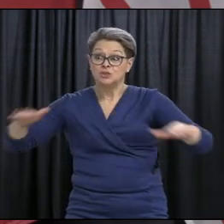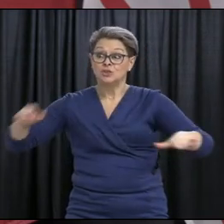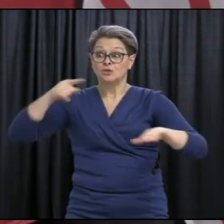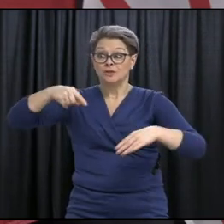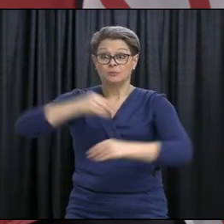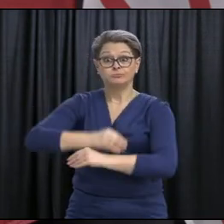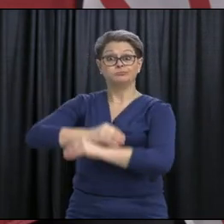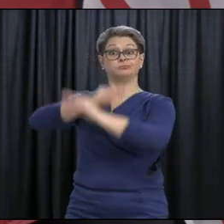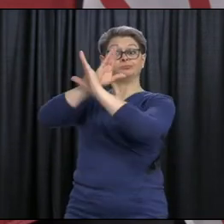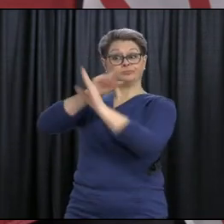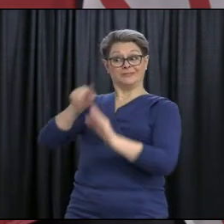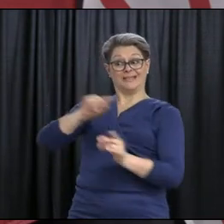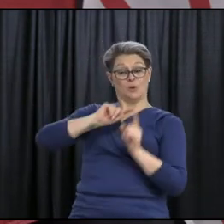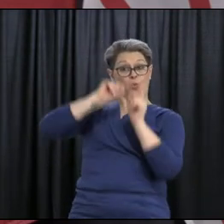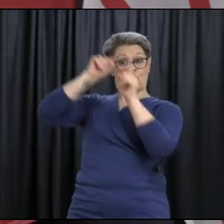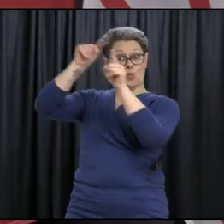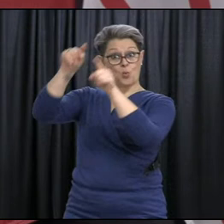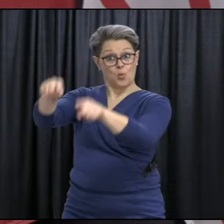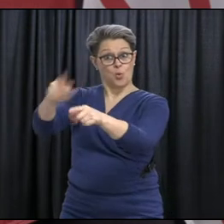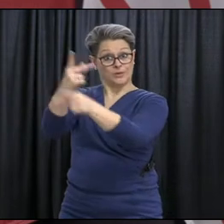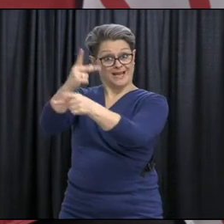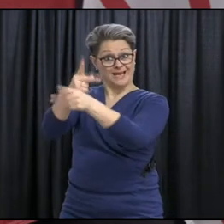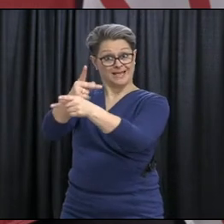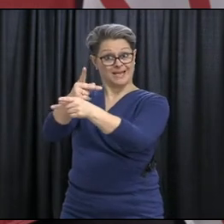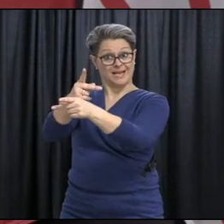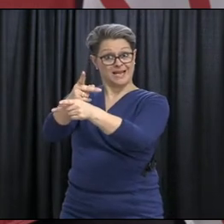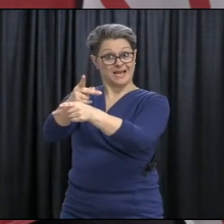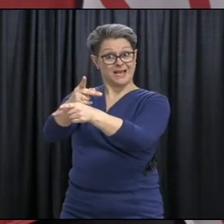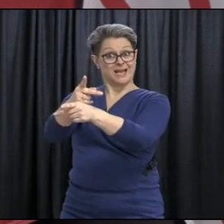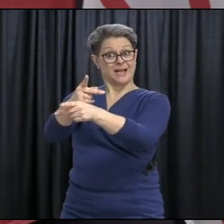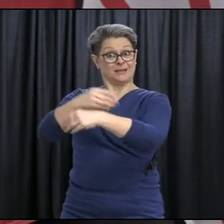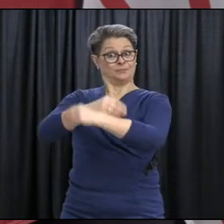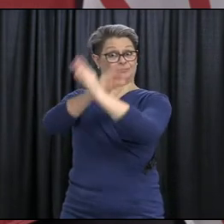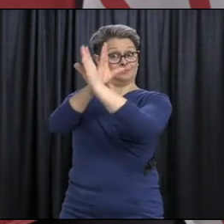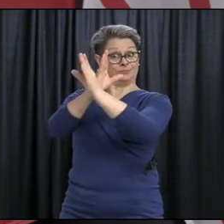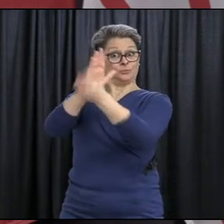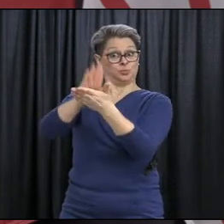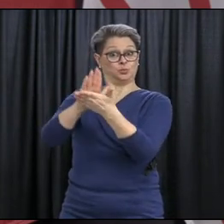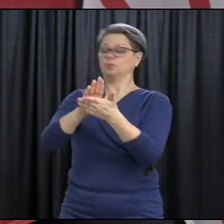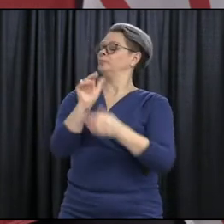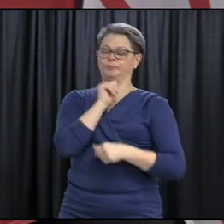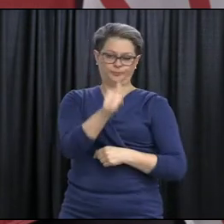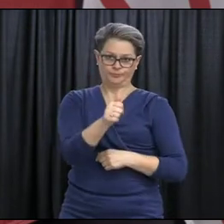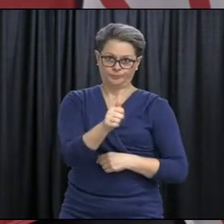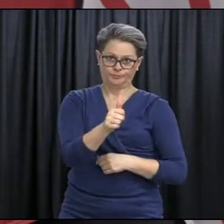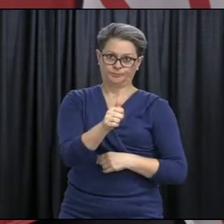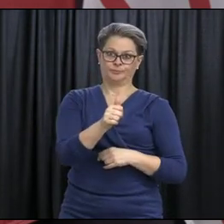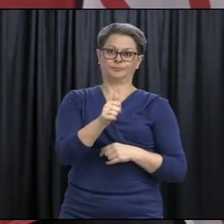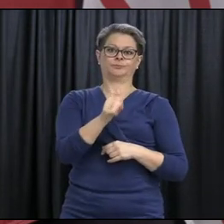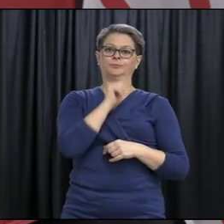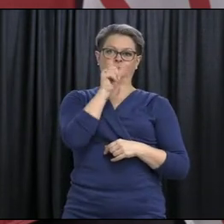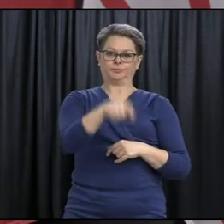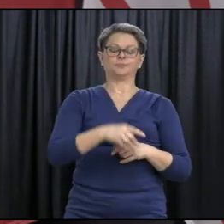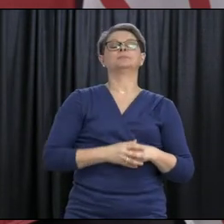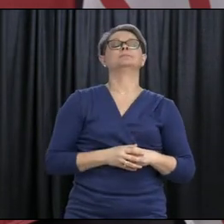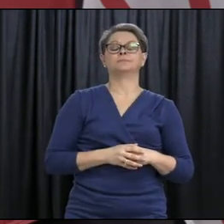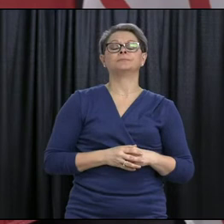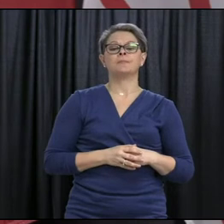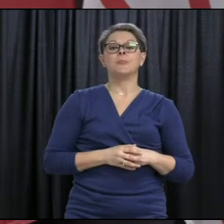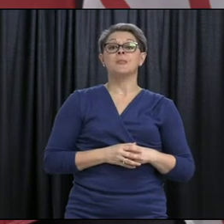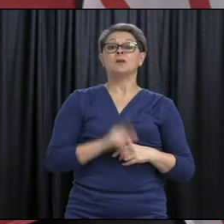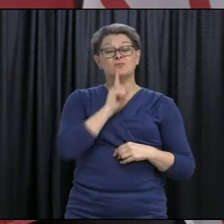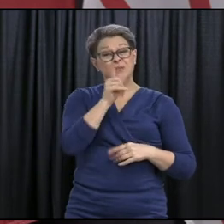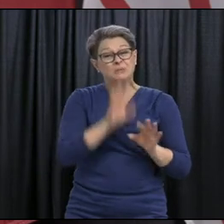learning, these services can choose to do so if they believe they can accommodate it. It is